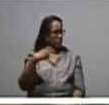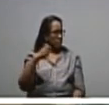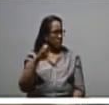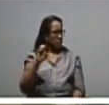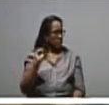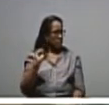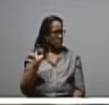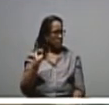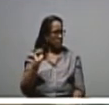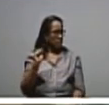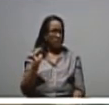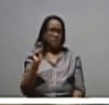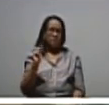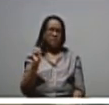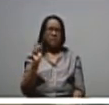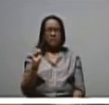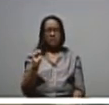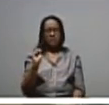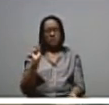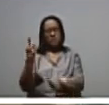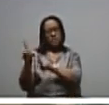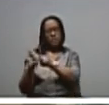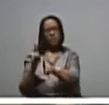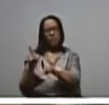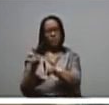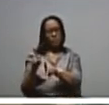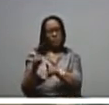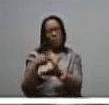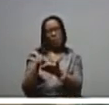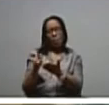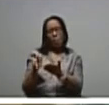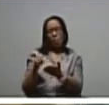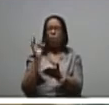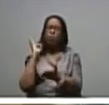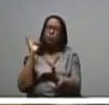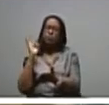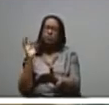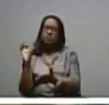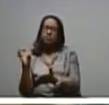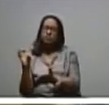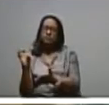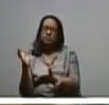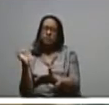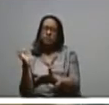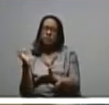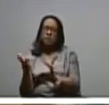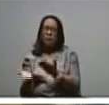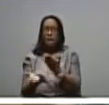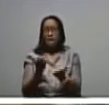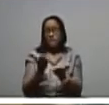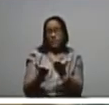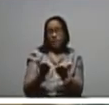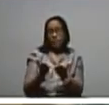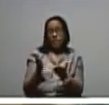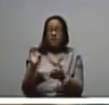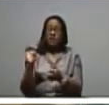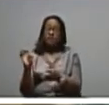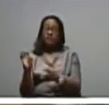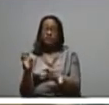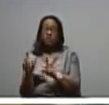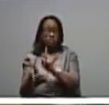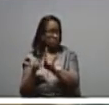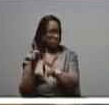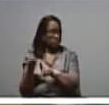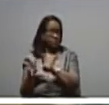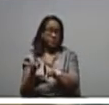somehow the Ephesians were very much like we are today. Ephesus